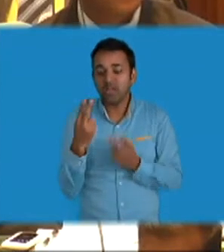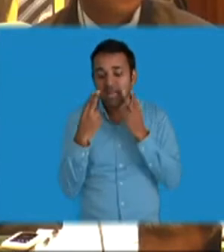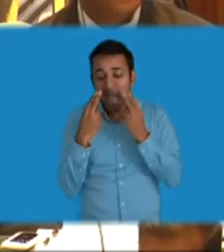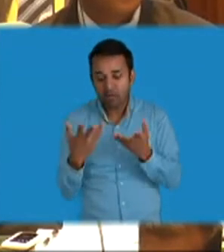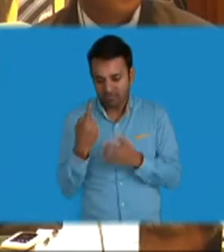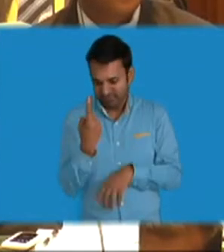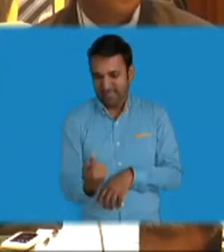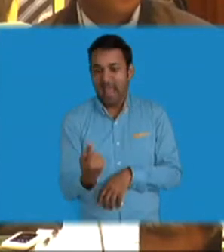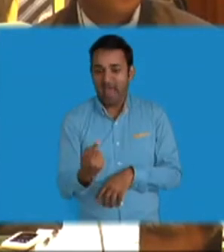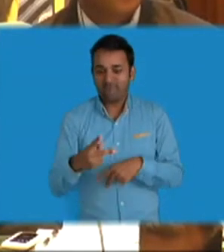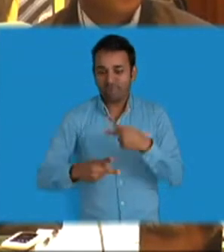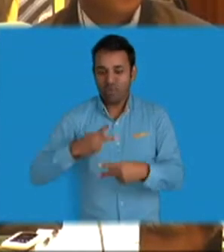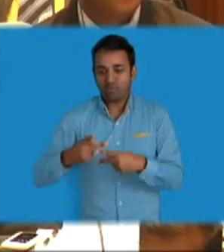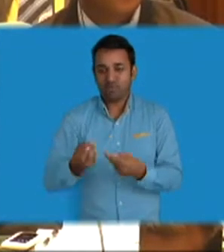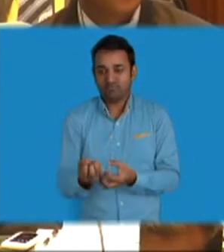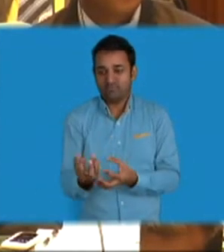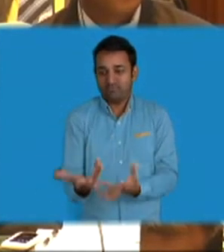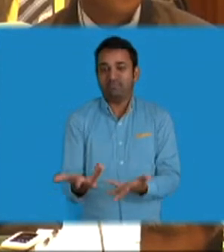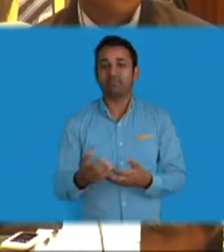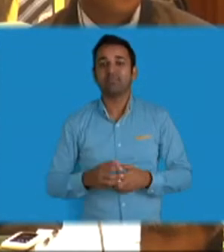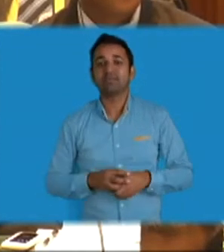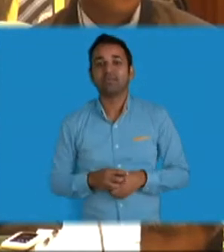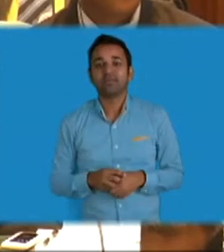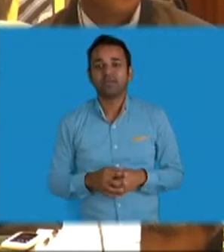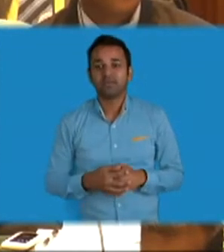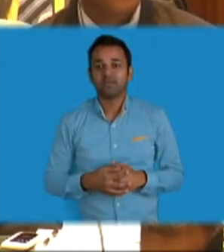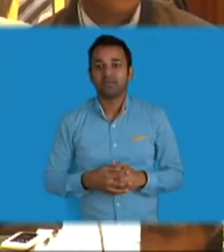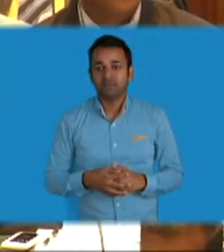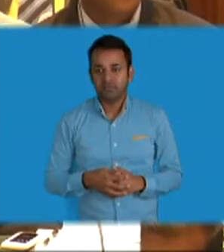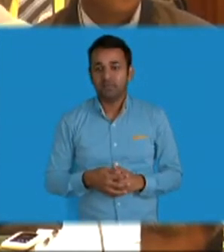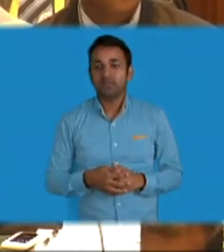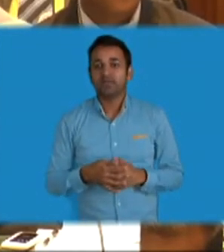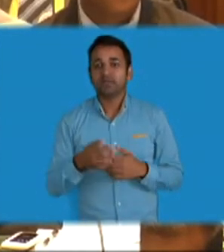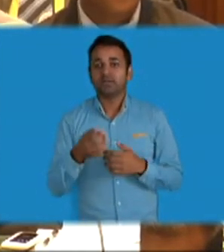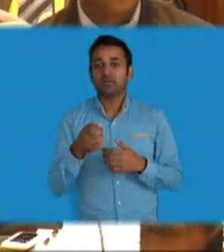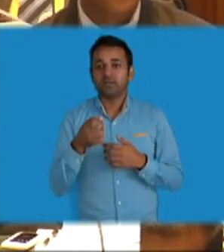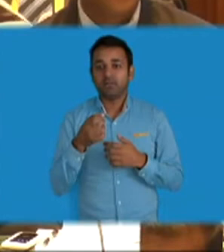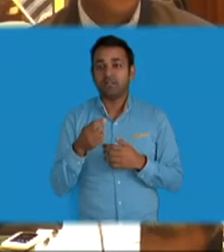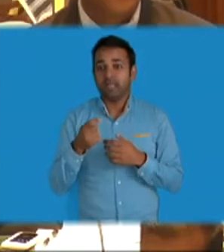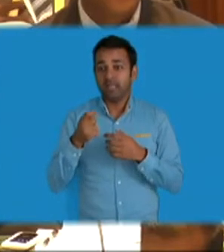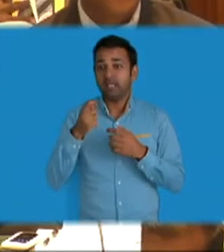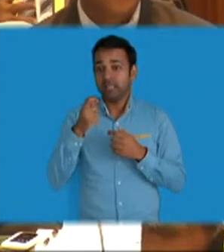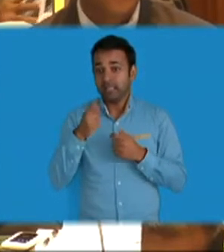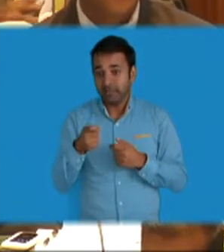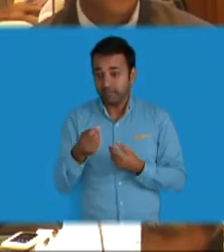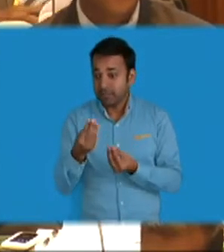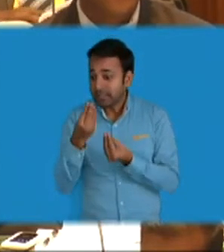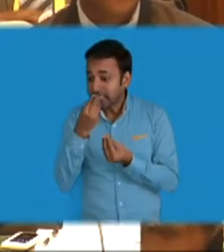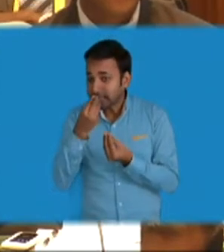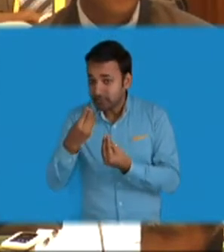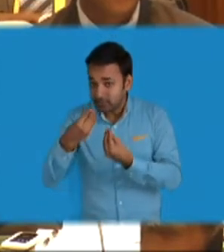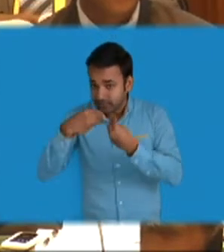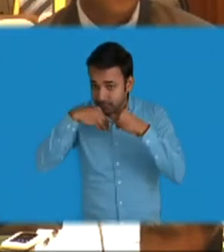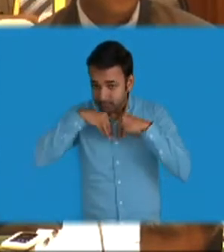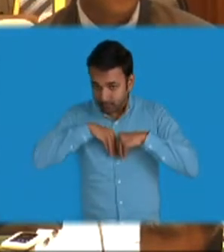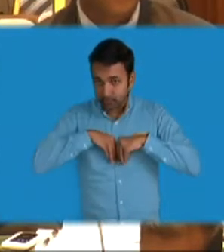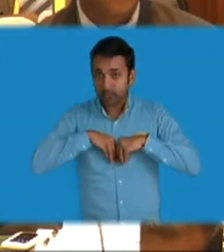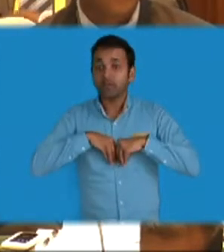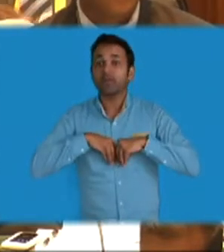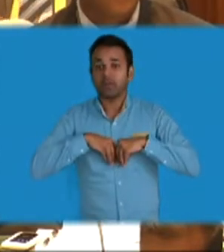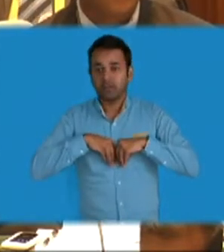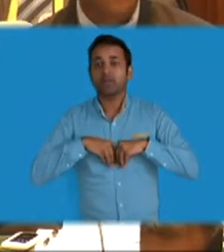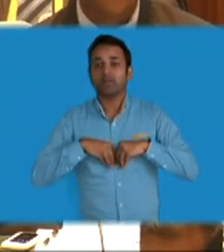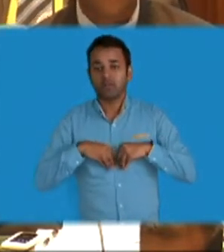by feeding, it absorbs into the body, which we eat. Probably that is the situation in Somosomo,